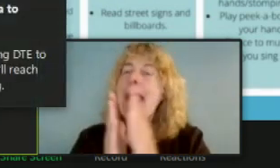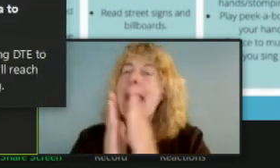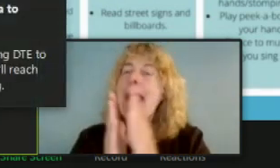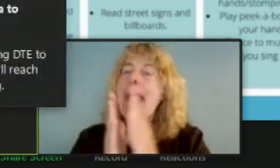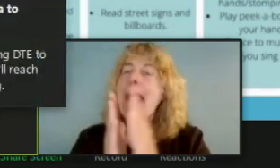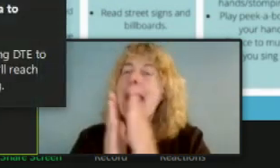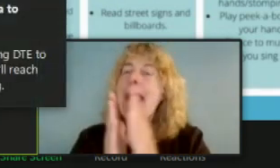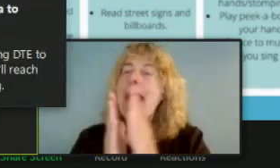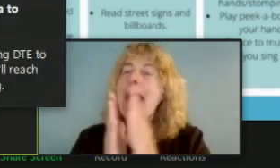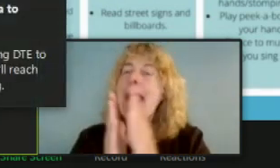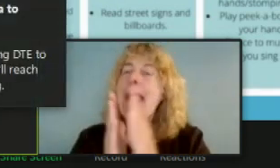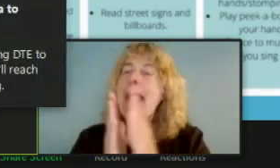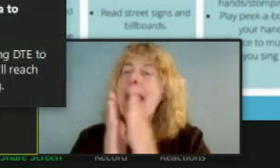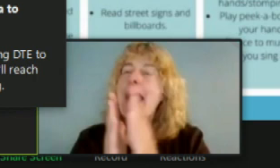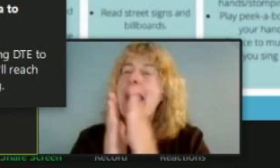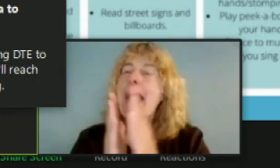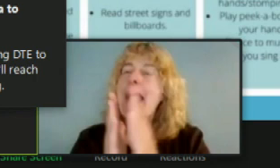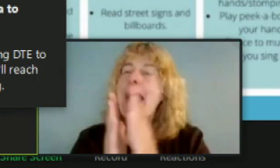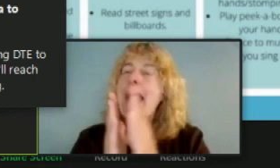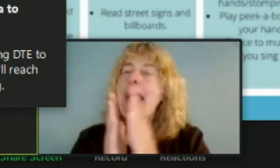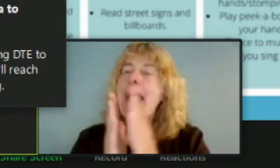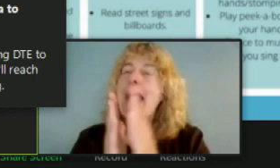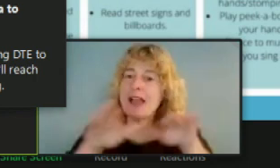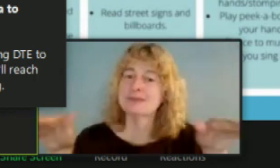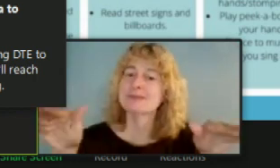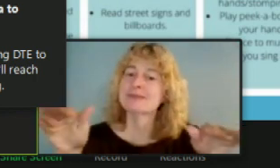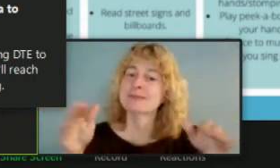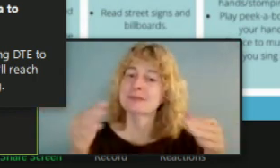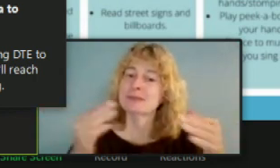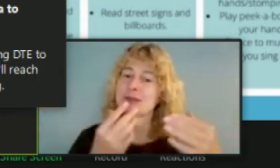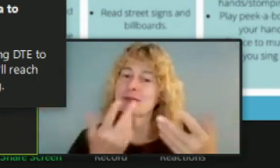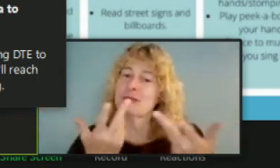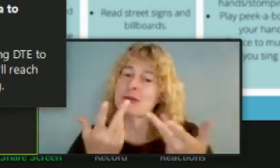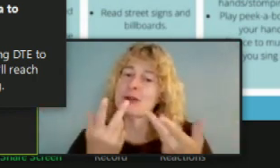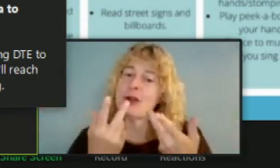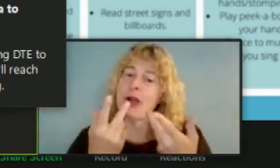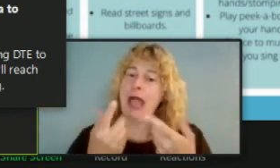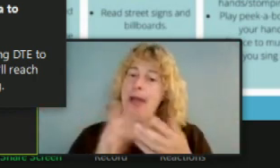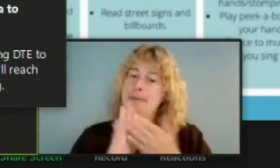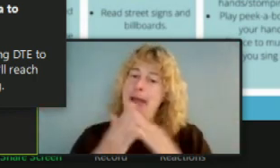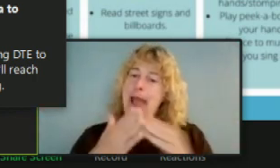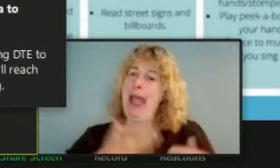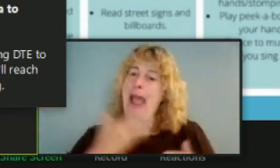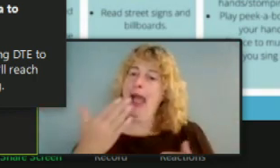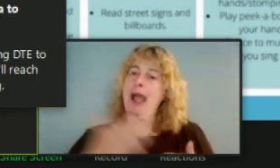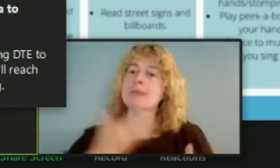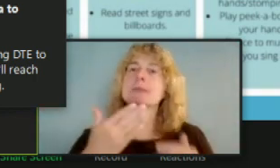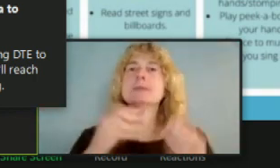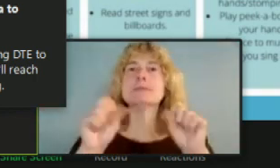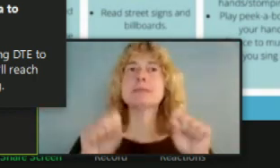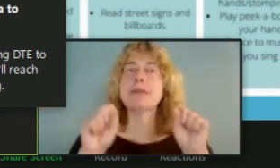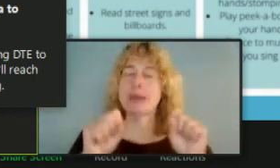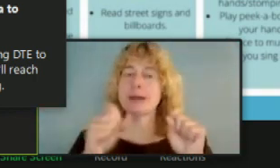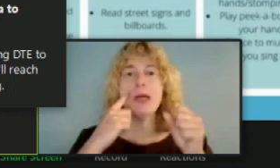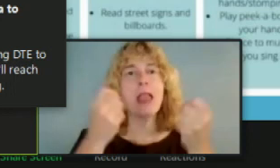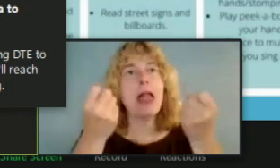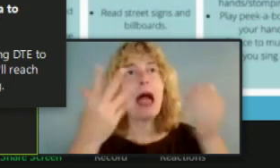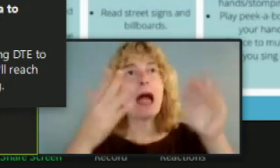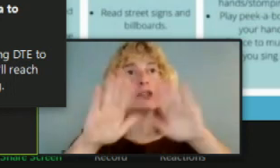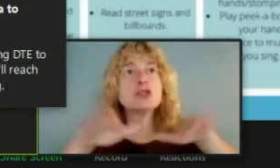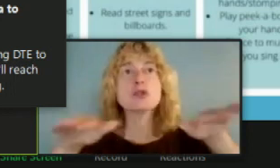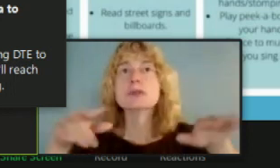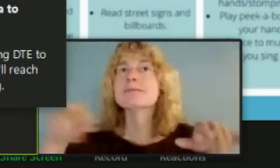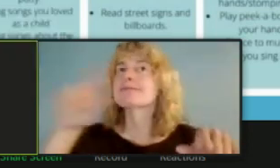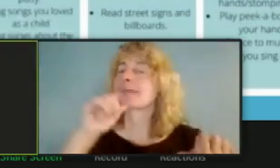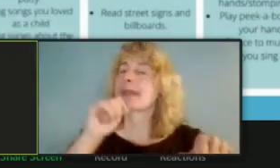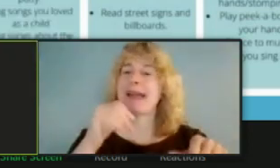child to be as happy as possible, because it's a lot of children out here that doesn't have that